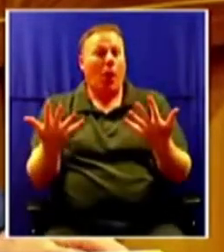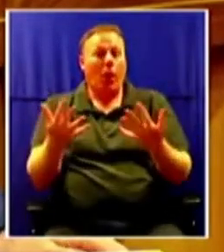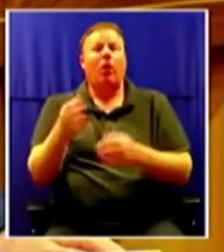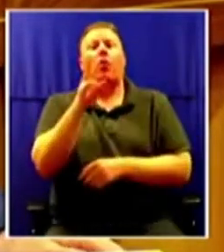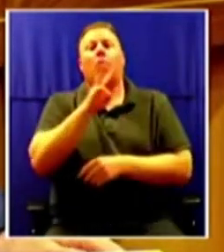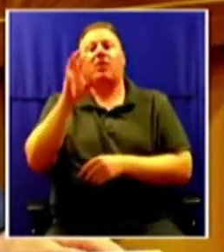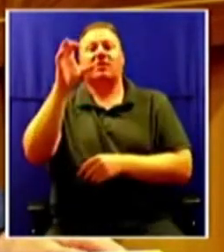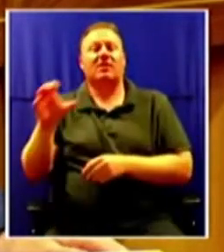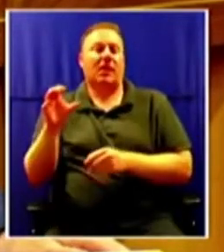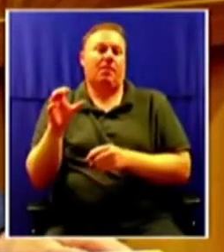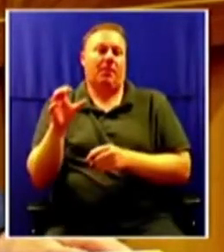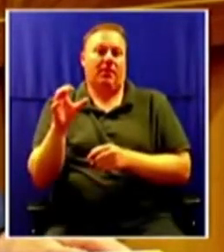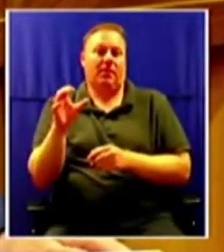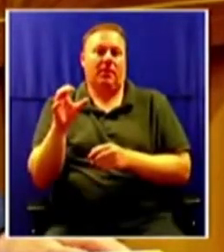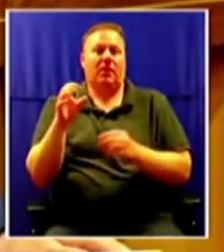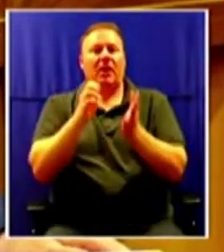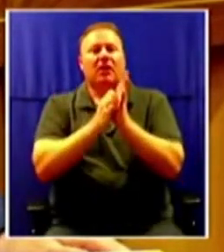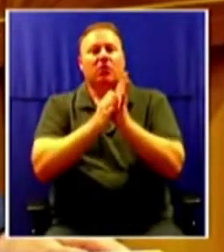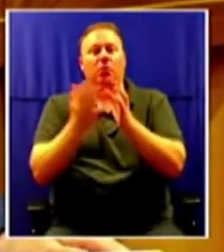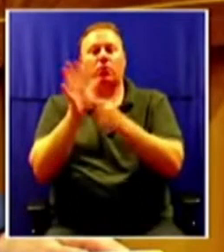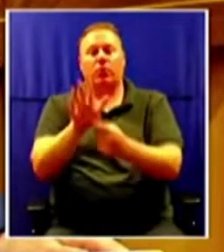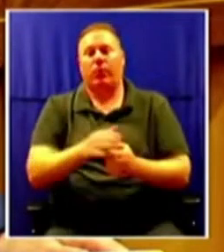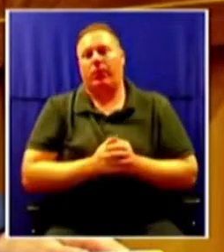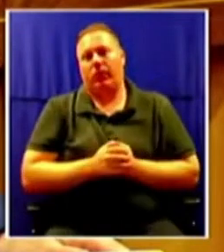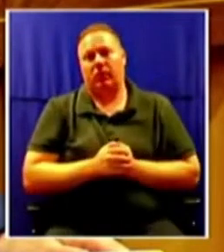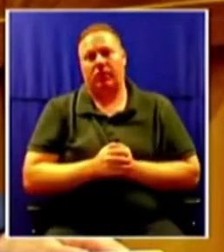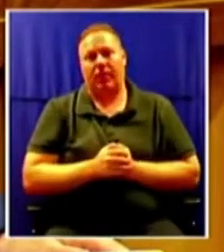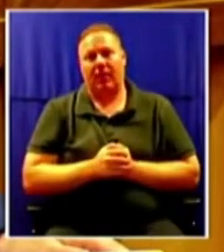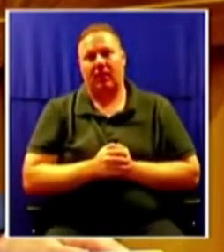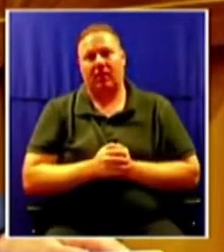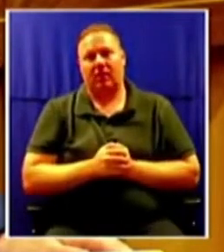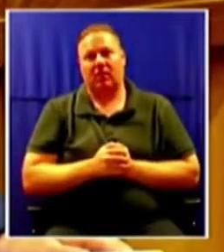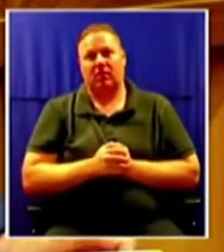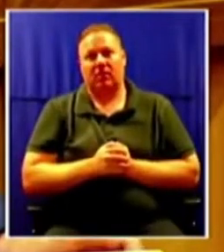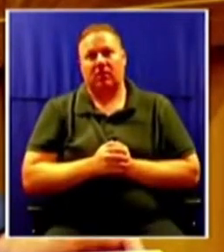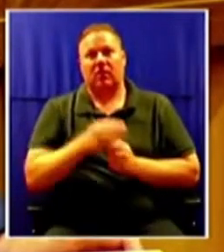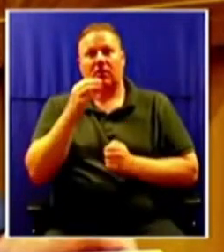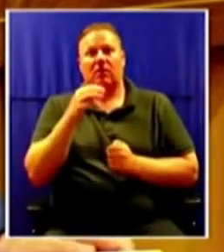It delivered and it stepped up during the pandemic. It is time government moved